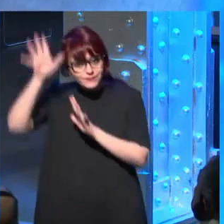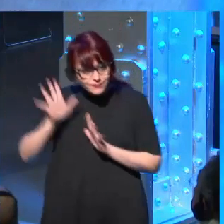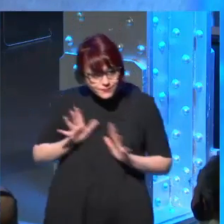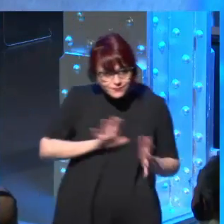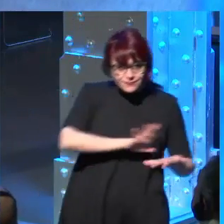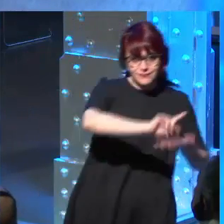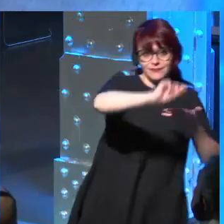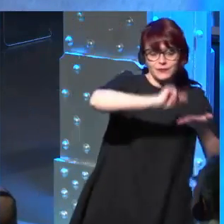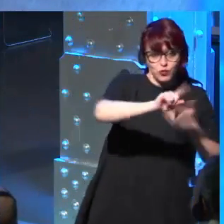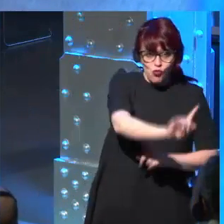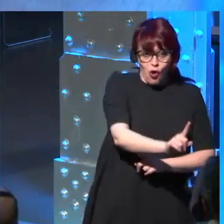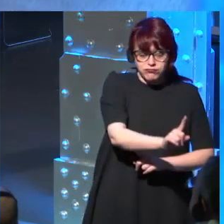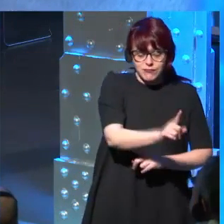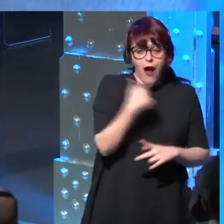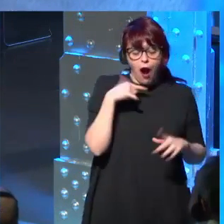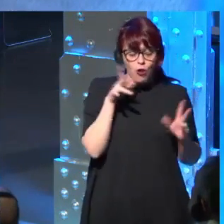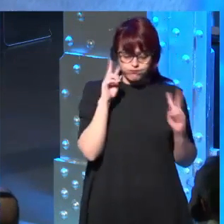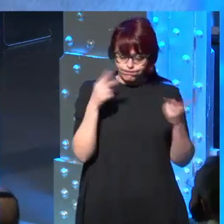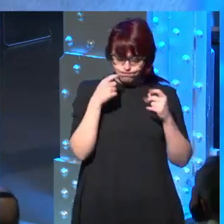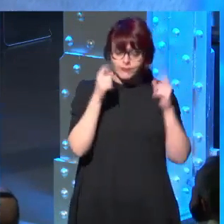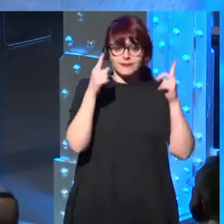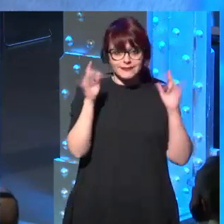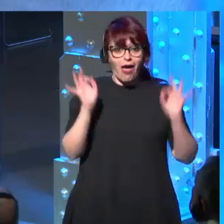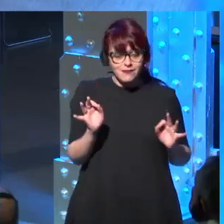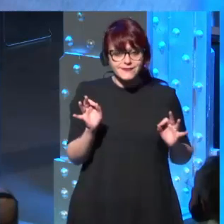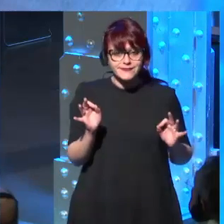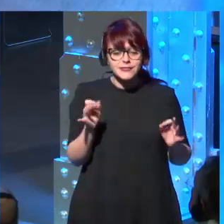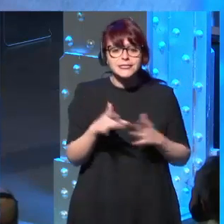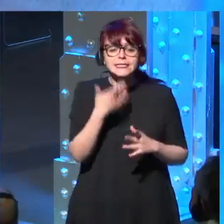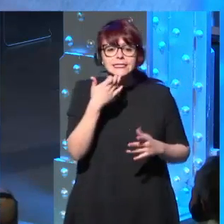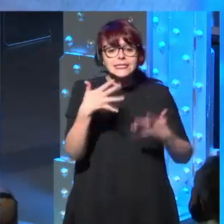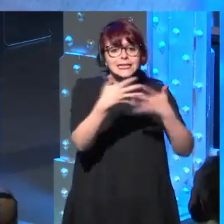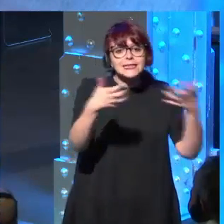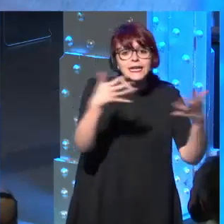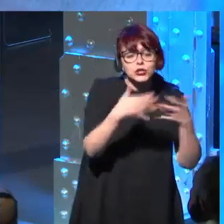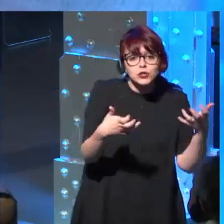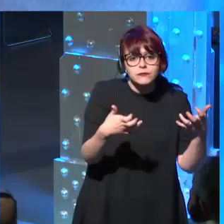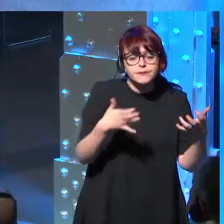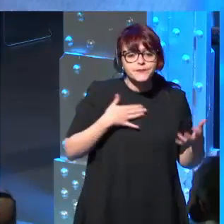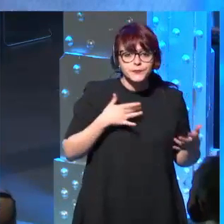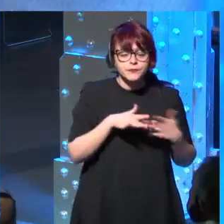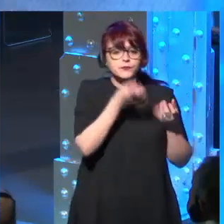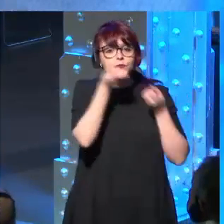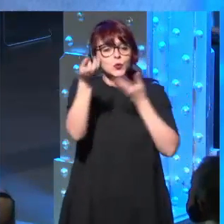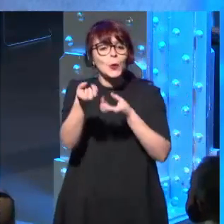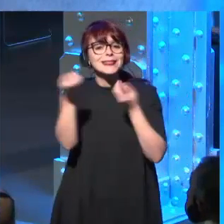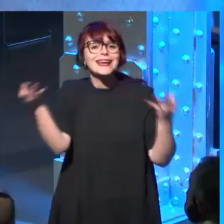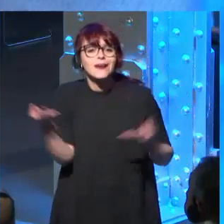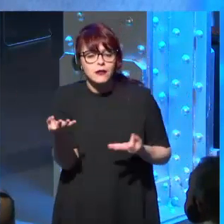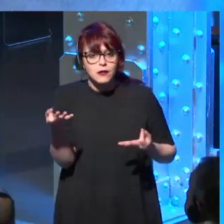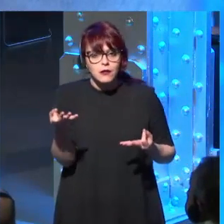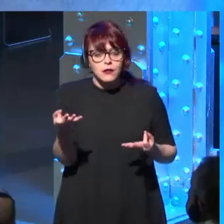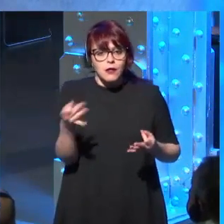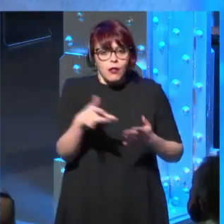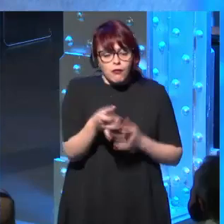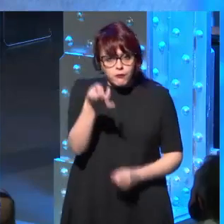my text, what would he be telling? More or less, my novels, my books, my texts are the